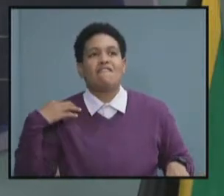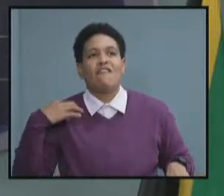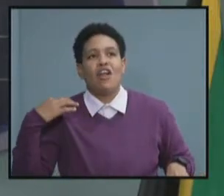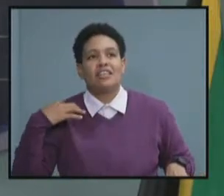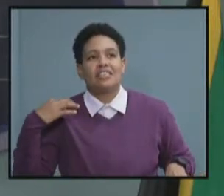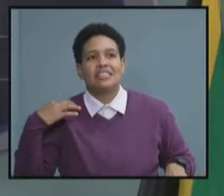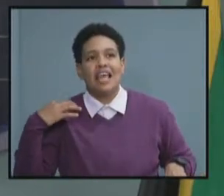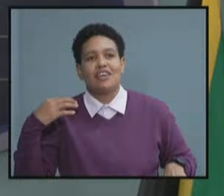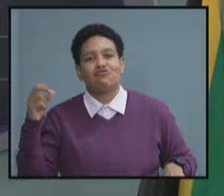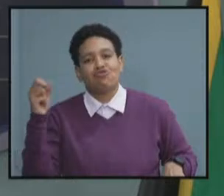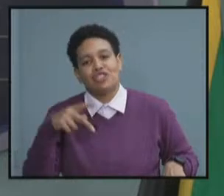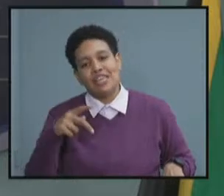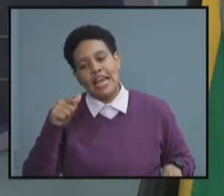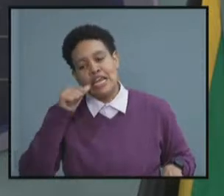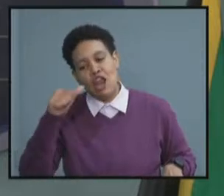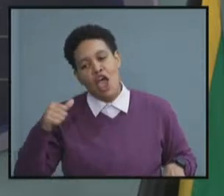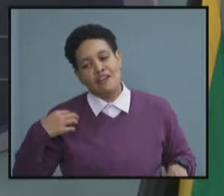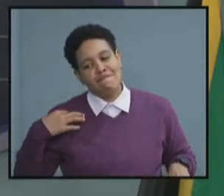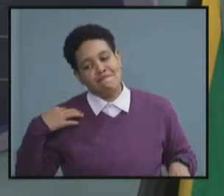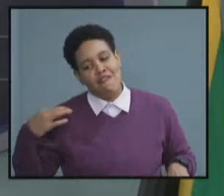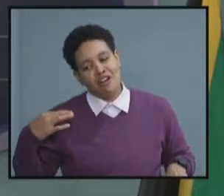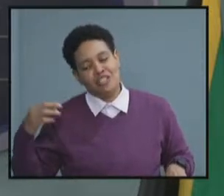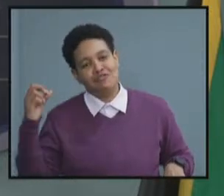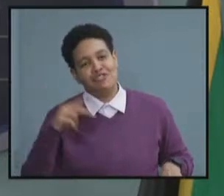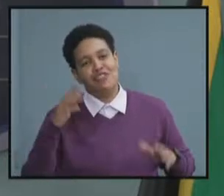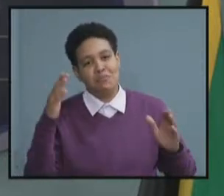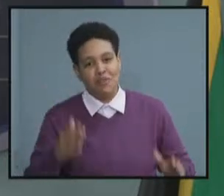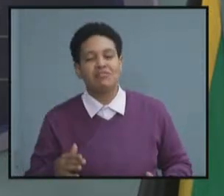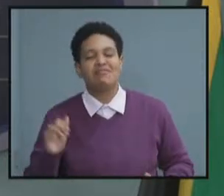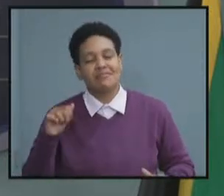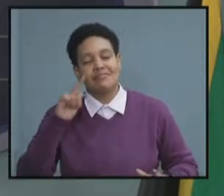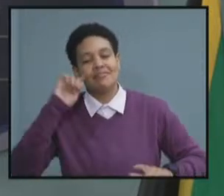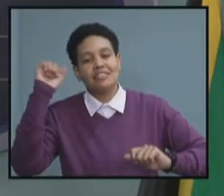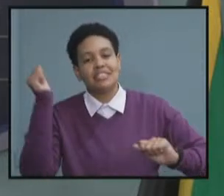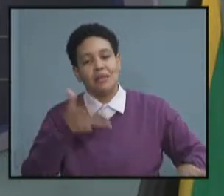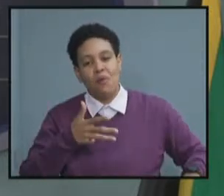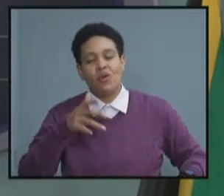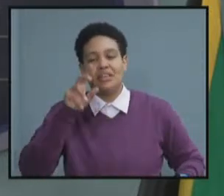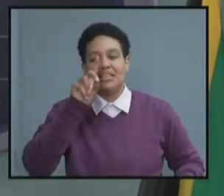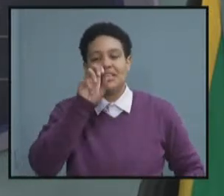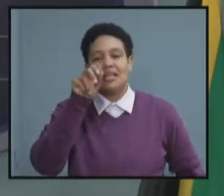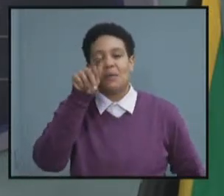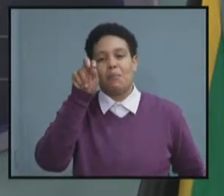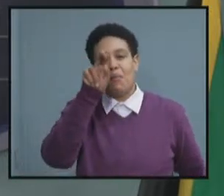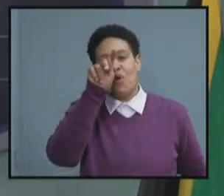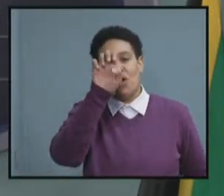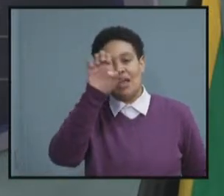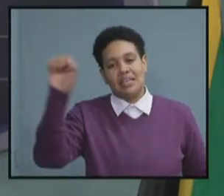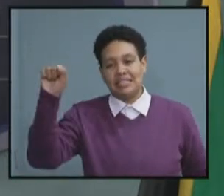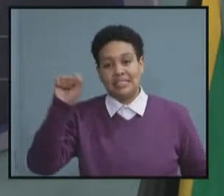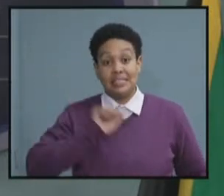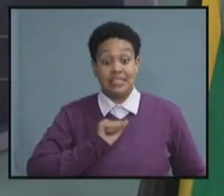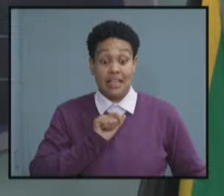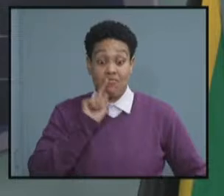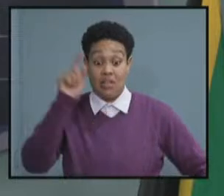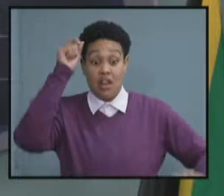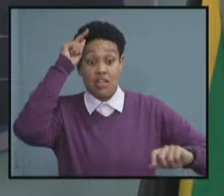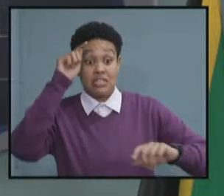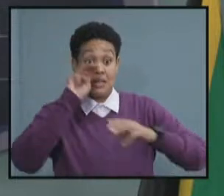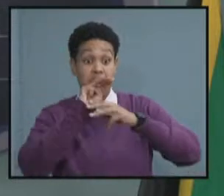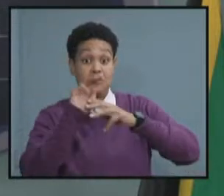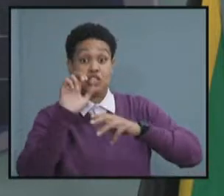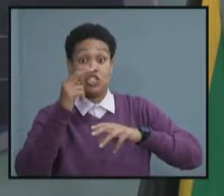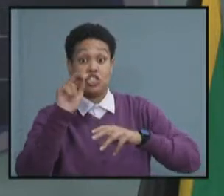returned persons. Yes, my understanding is that Minister